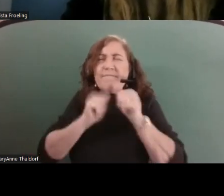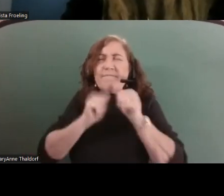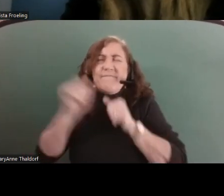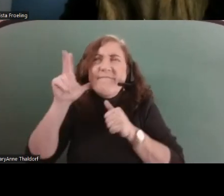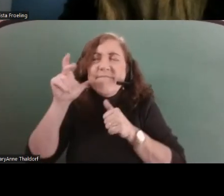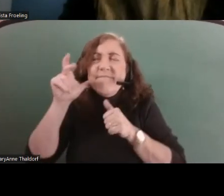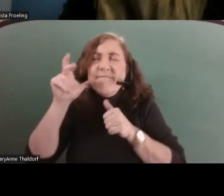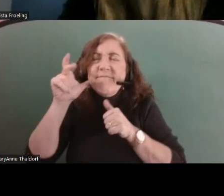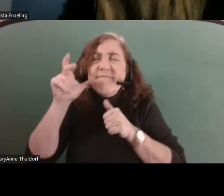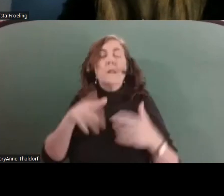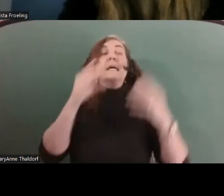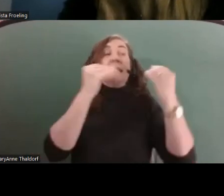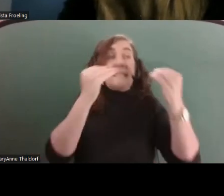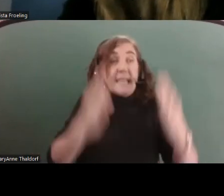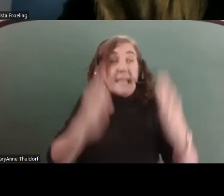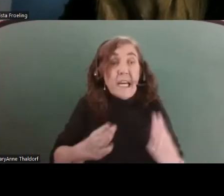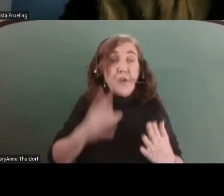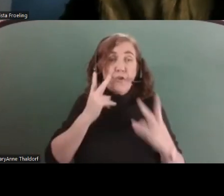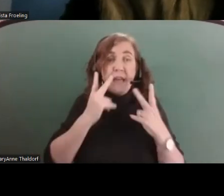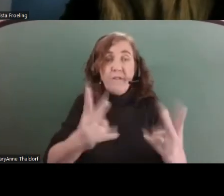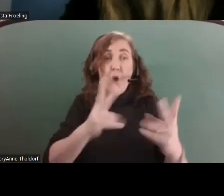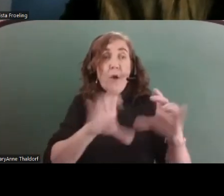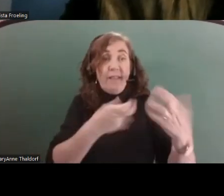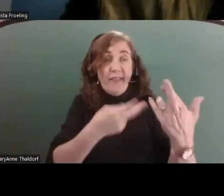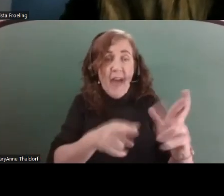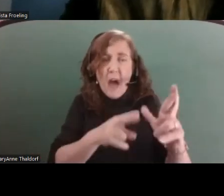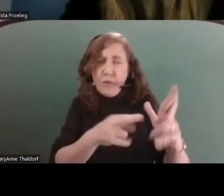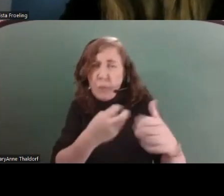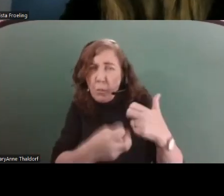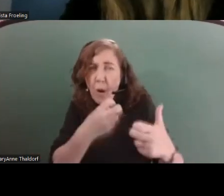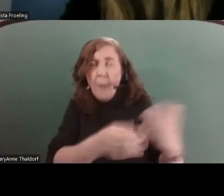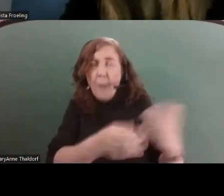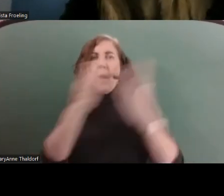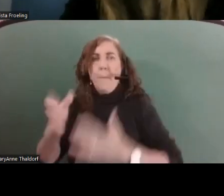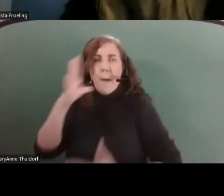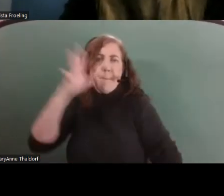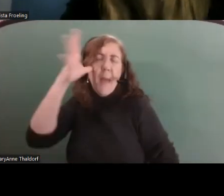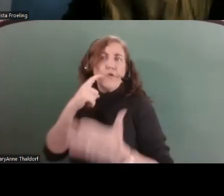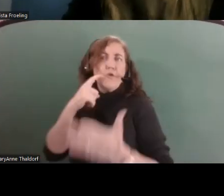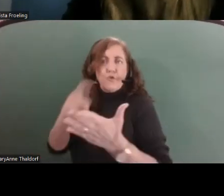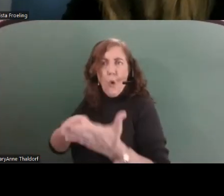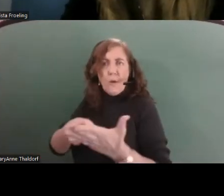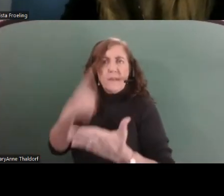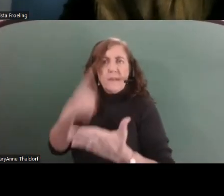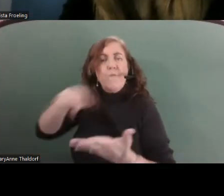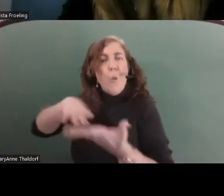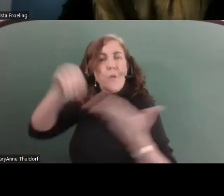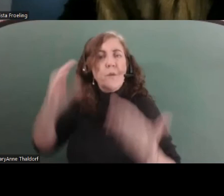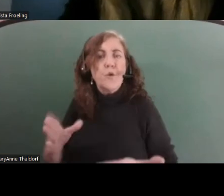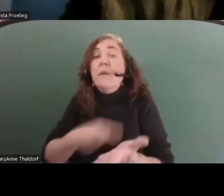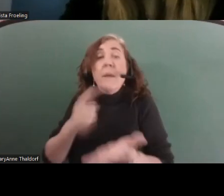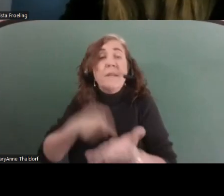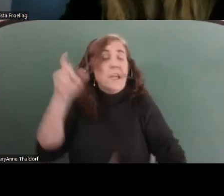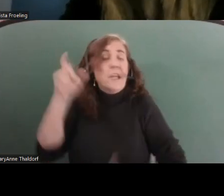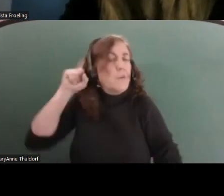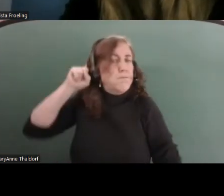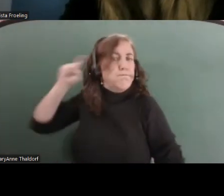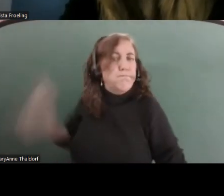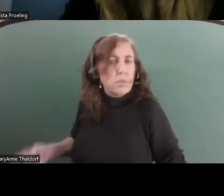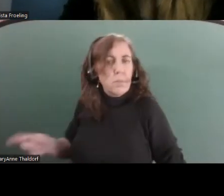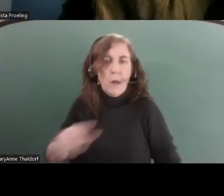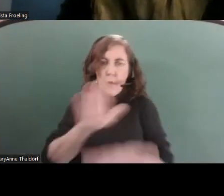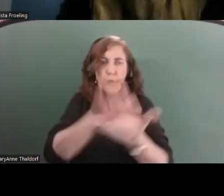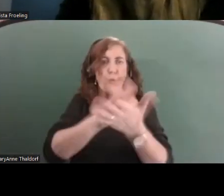have noticed it too. And, you know, sometimes it means taking off their devices as soon as they get out of